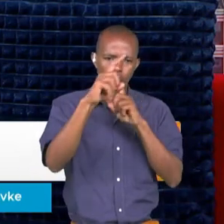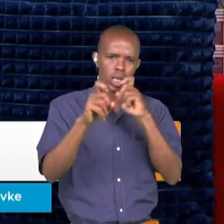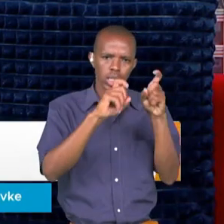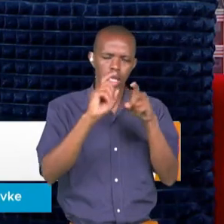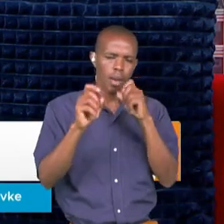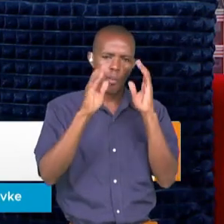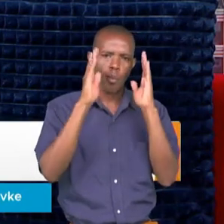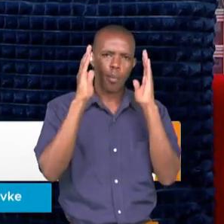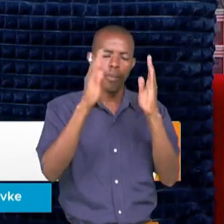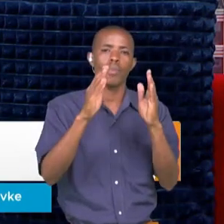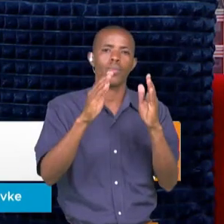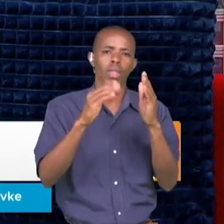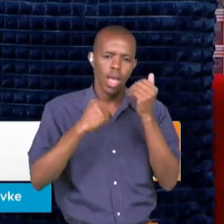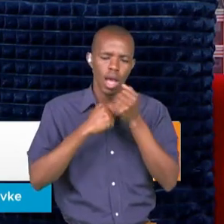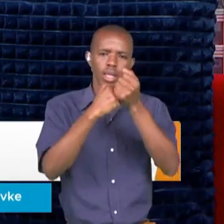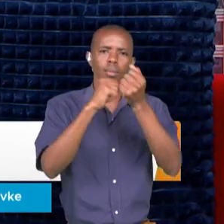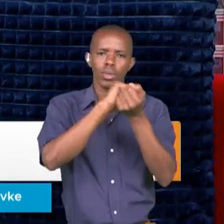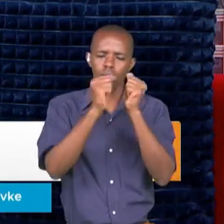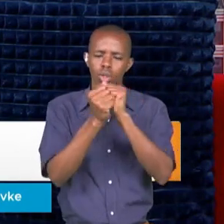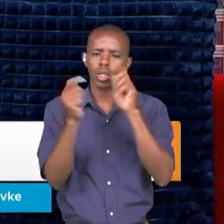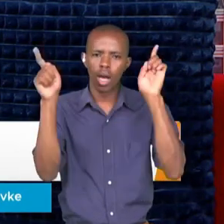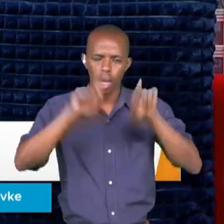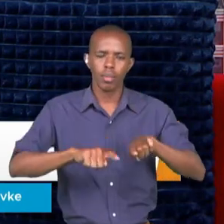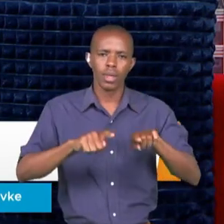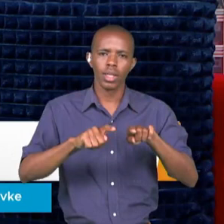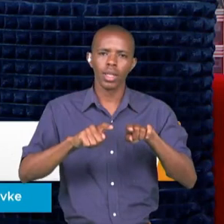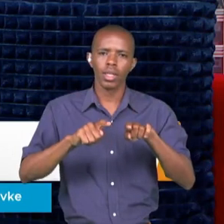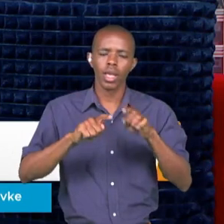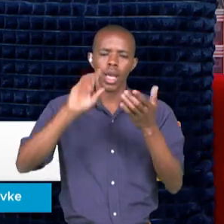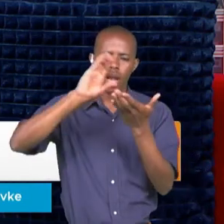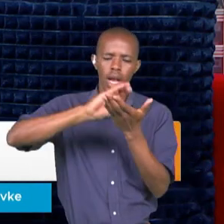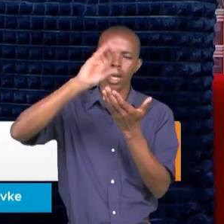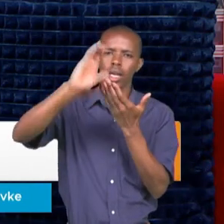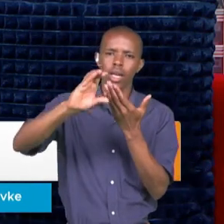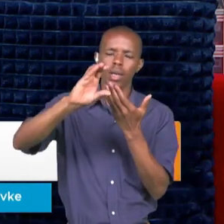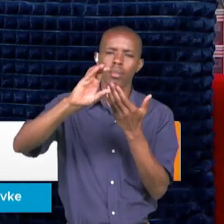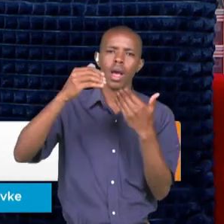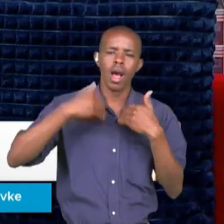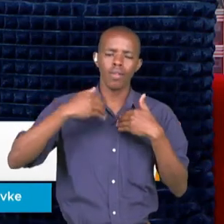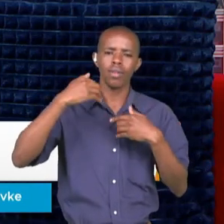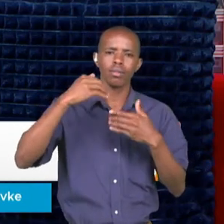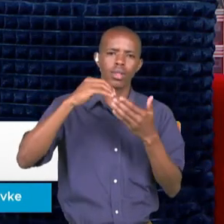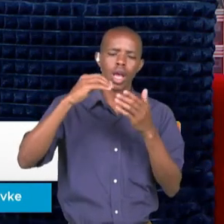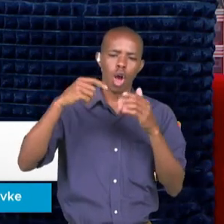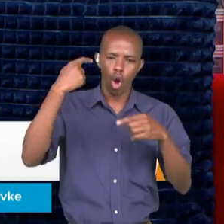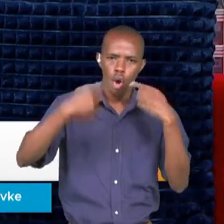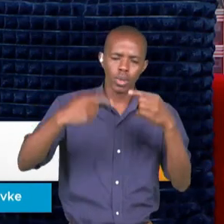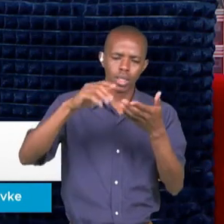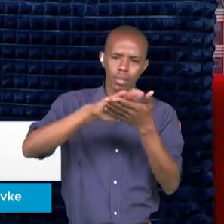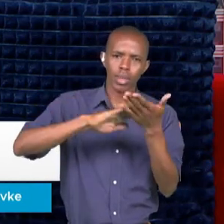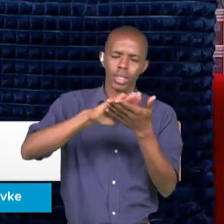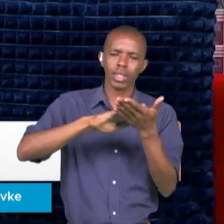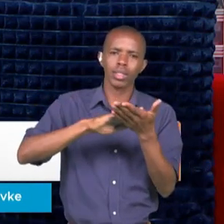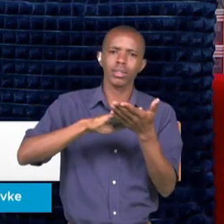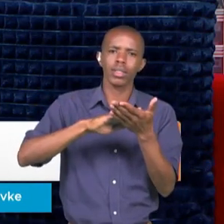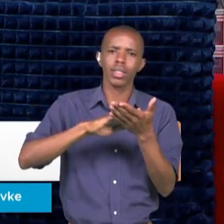And I actually support the changes that are taking place in the curriculum, where we are more of a competence based. But as things stand,